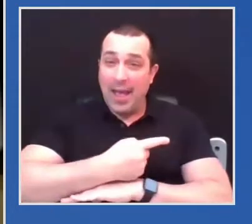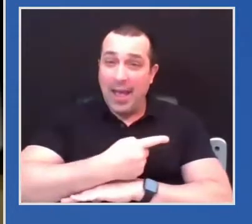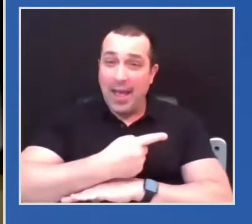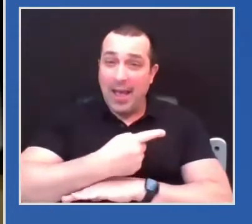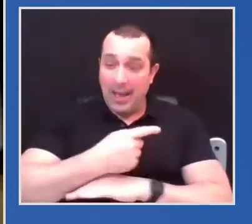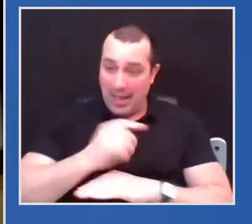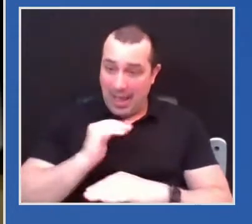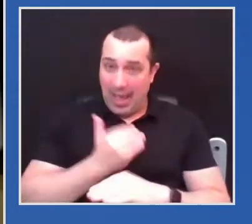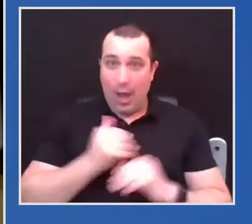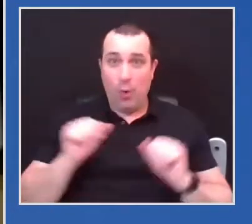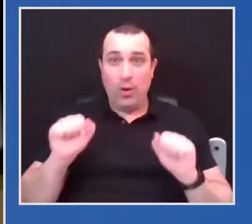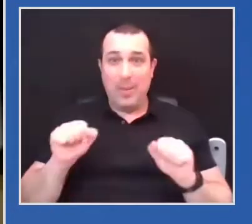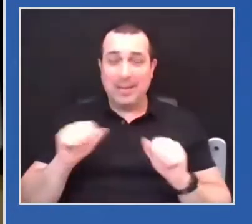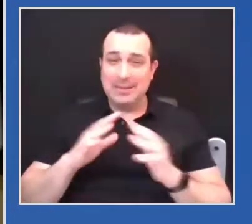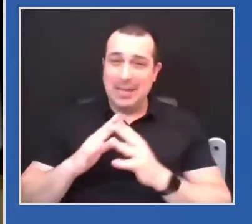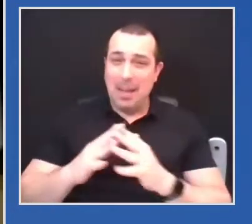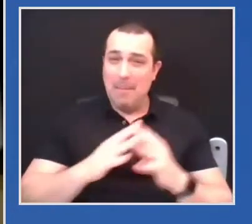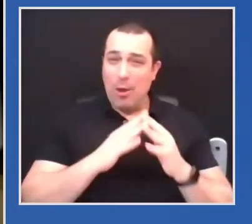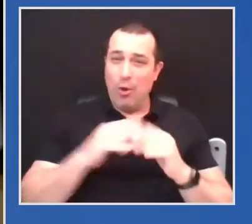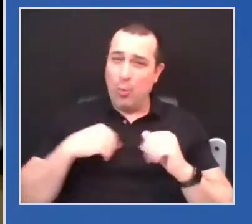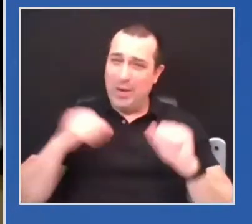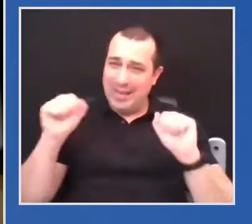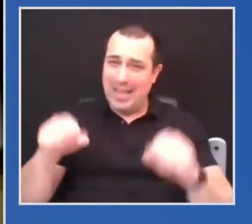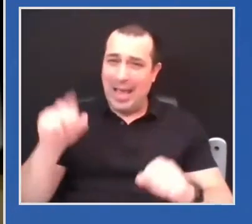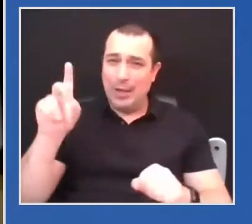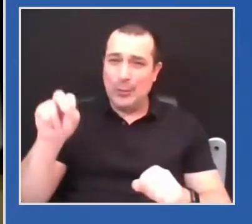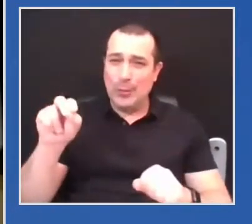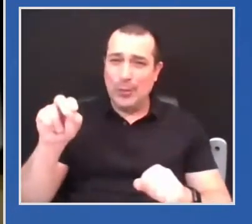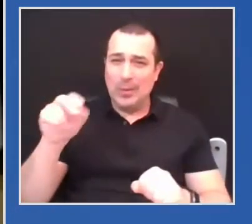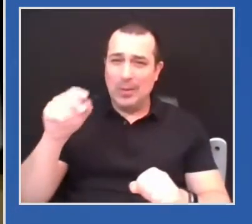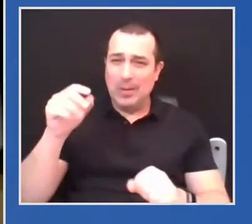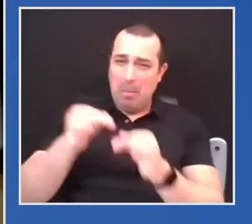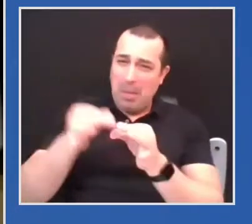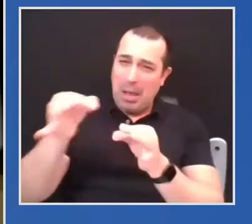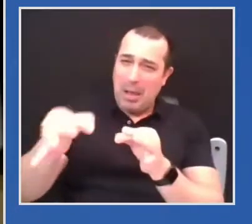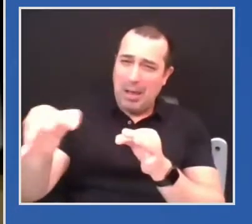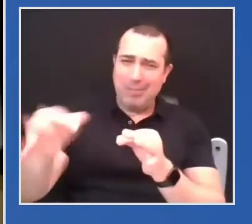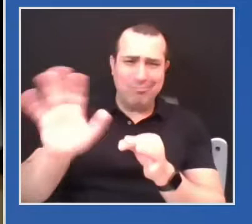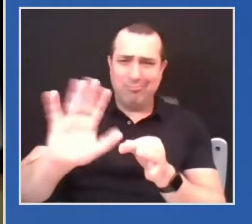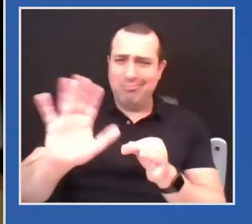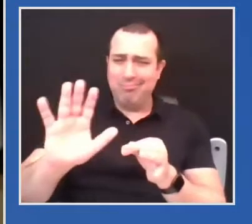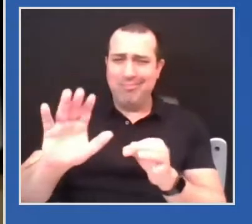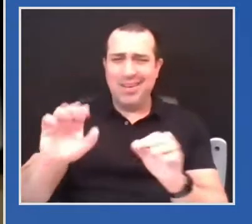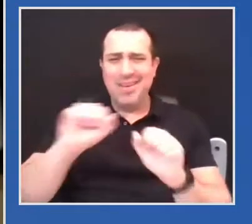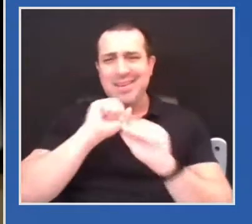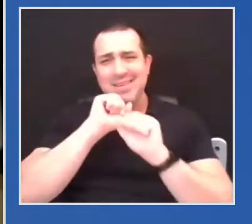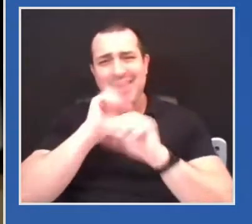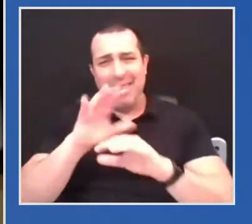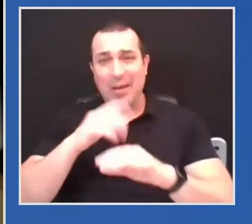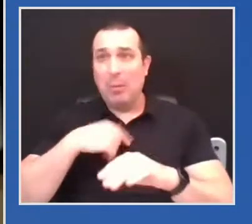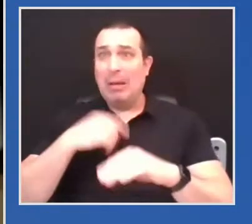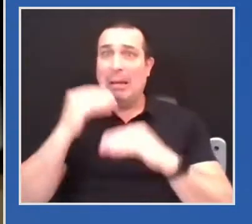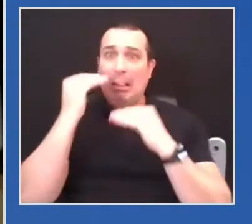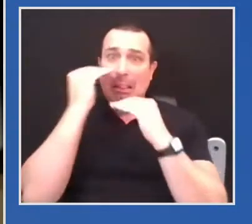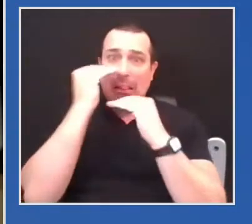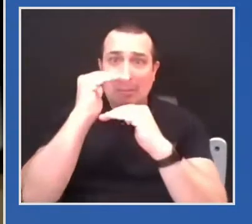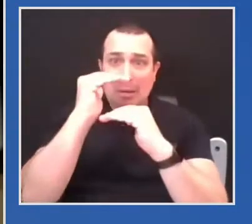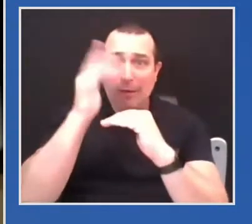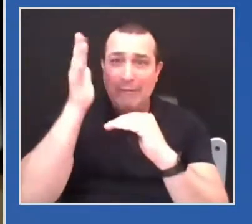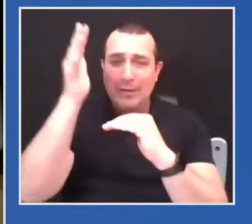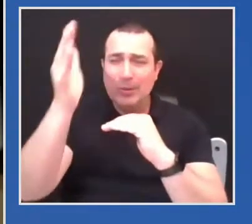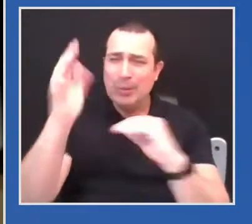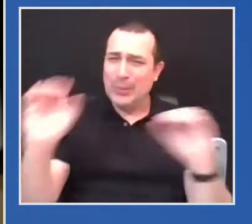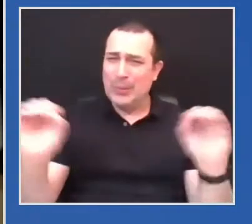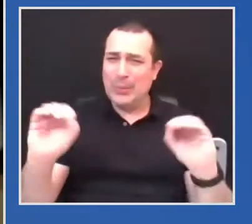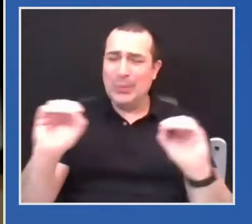as Americans to do. There's nothing beyond our capacity. There's no limit to our future. We got to stand up, lift